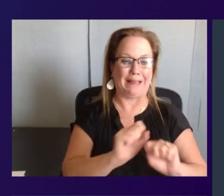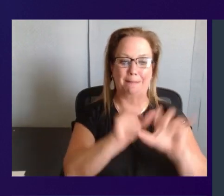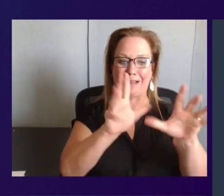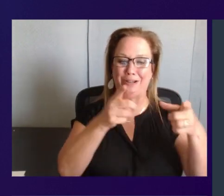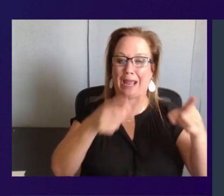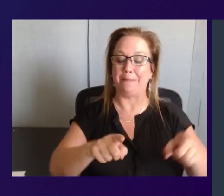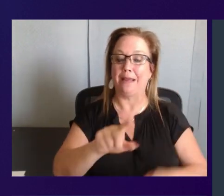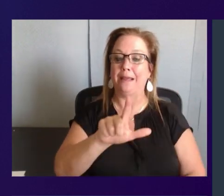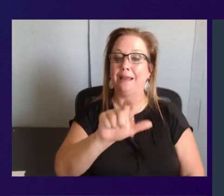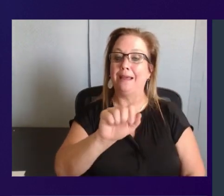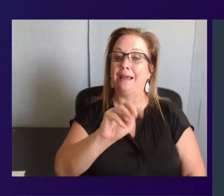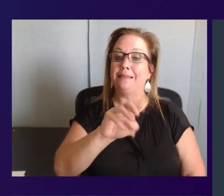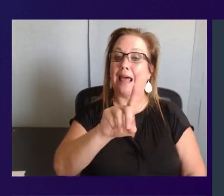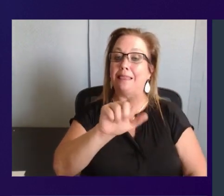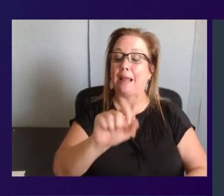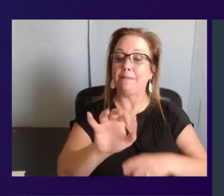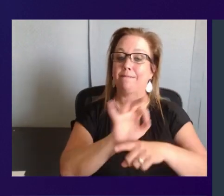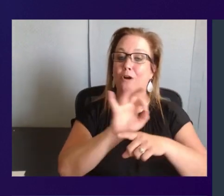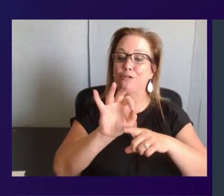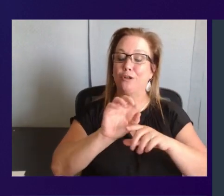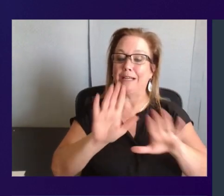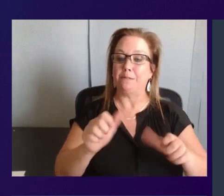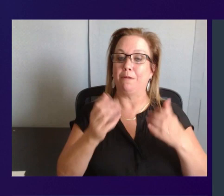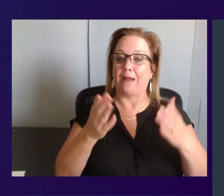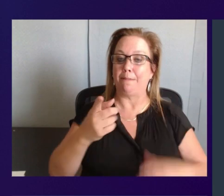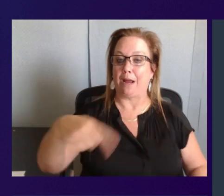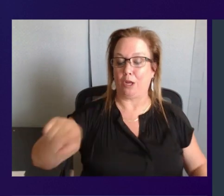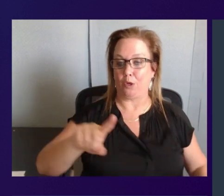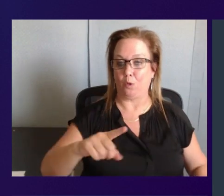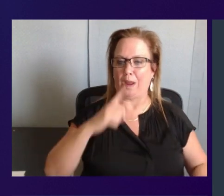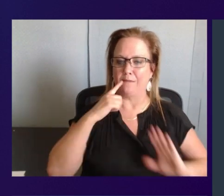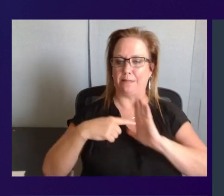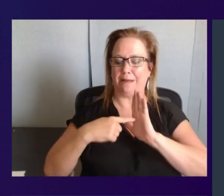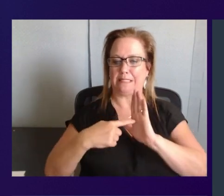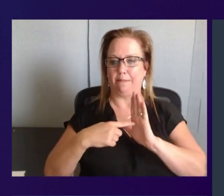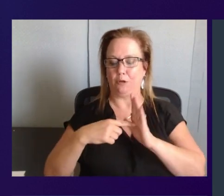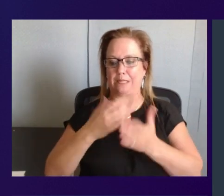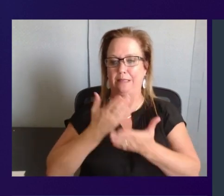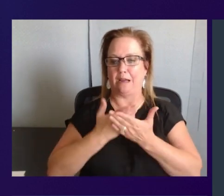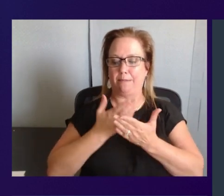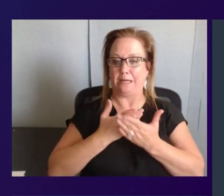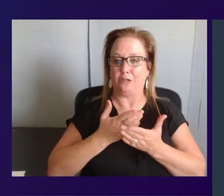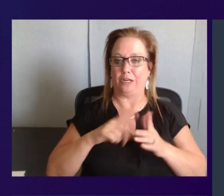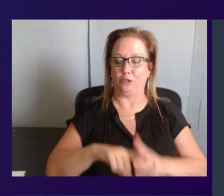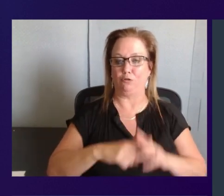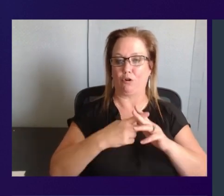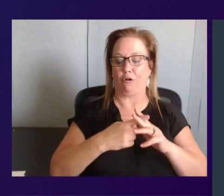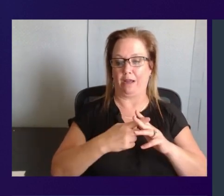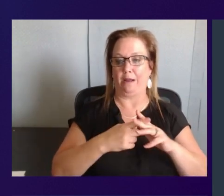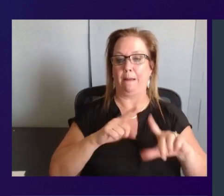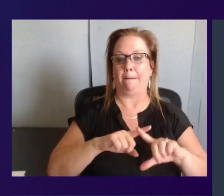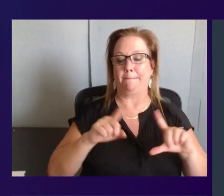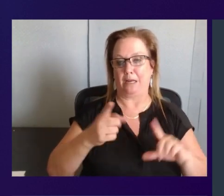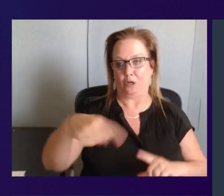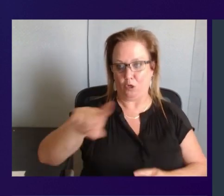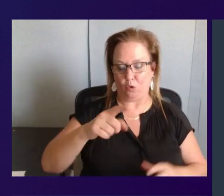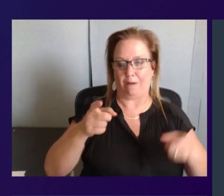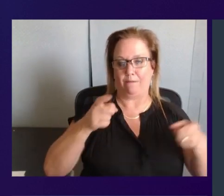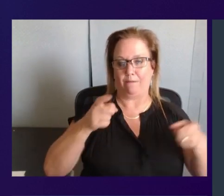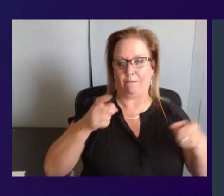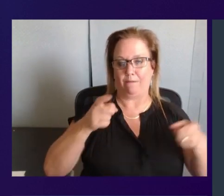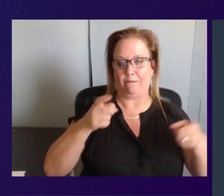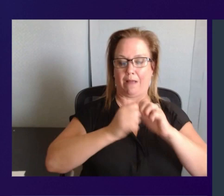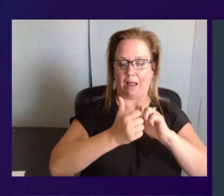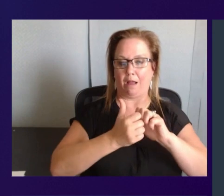Lambda function is provided by you. We've got some examples in the documentation to get you started, but fundamentally you have control over how your